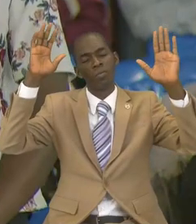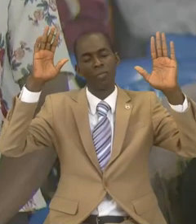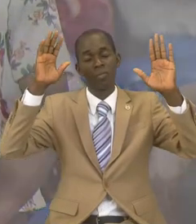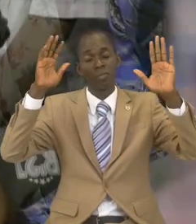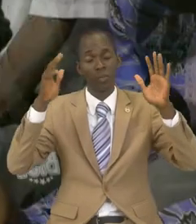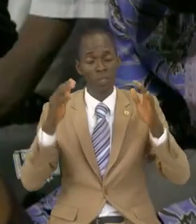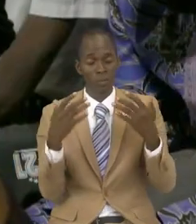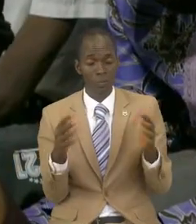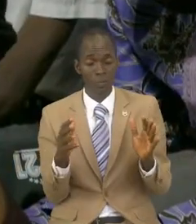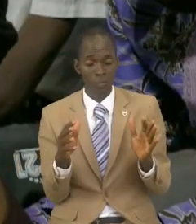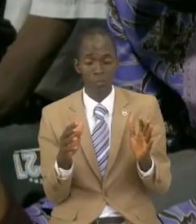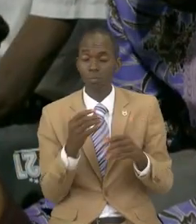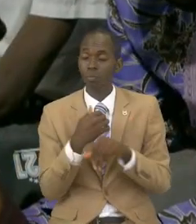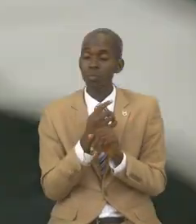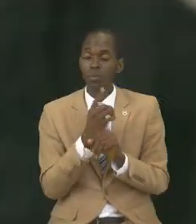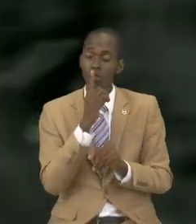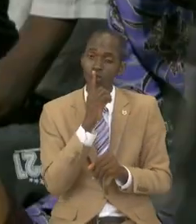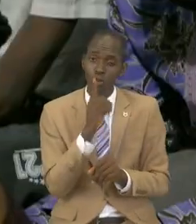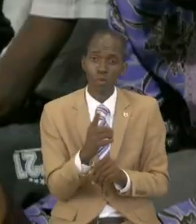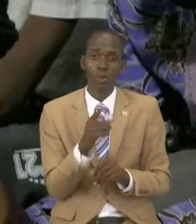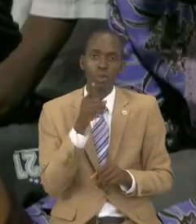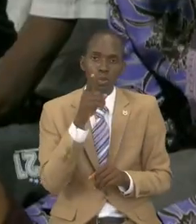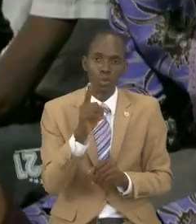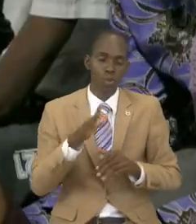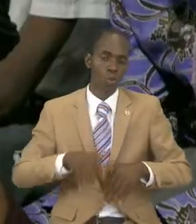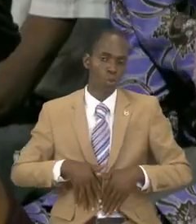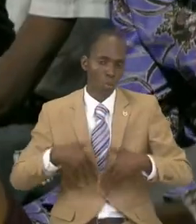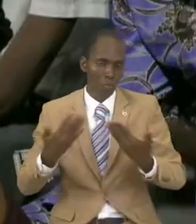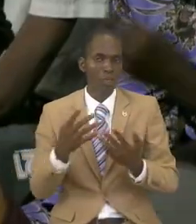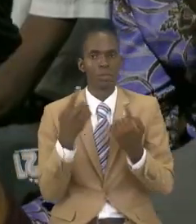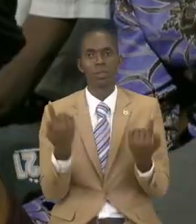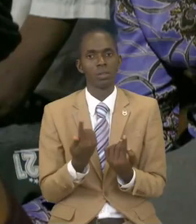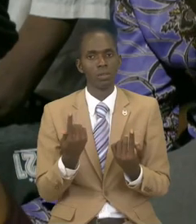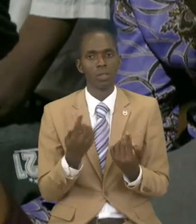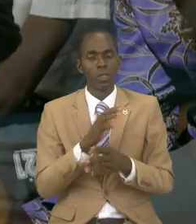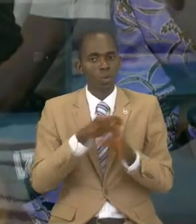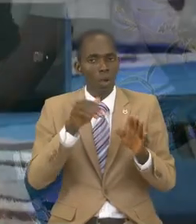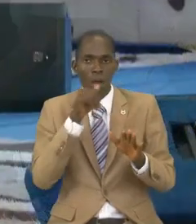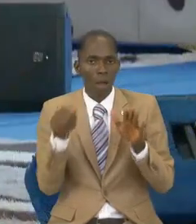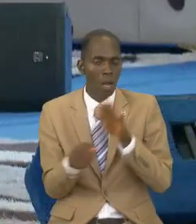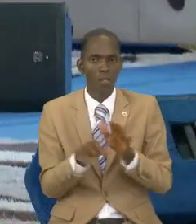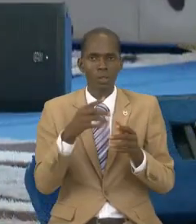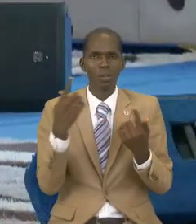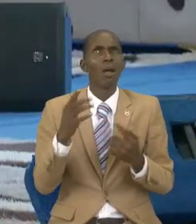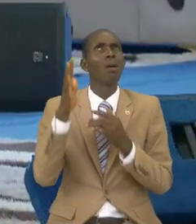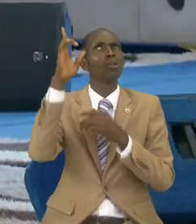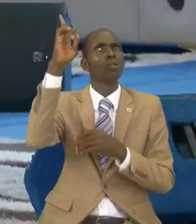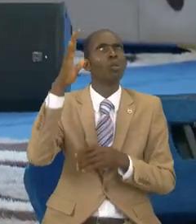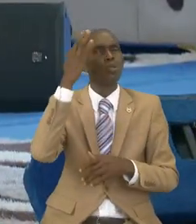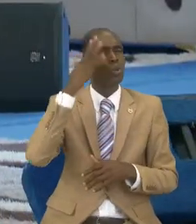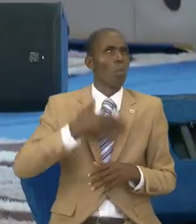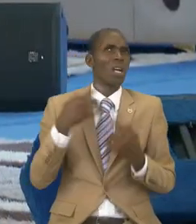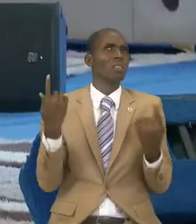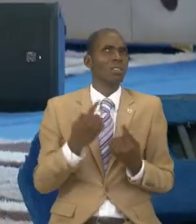you now, but make sure you confess your sin, you forsake your sin, and you say, I'm going to follow